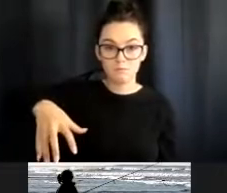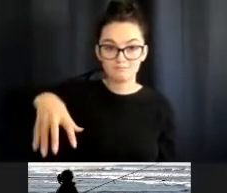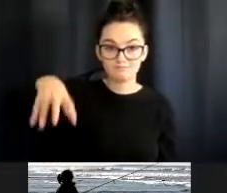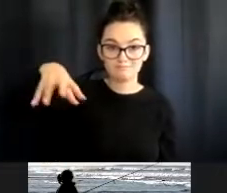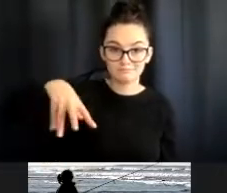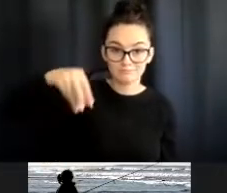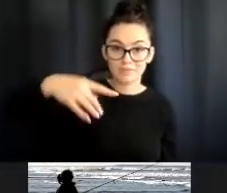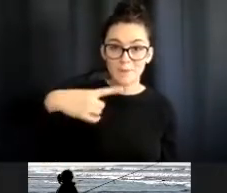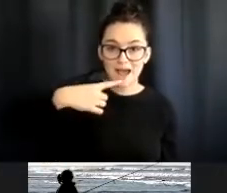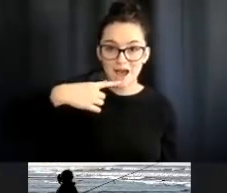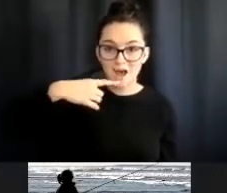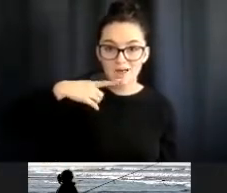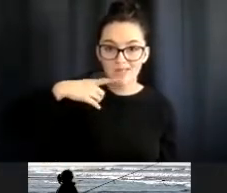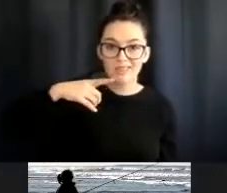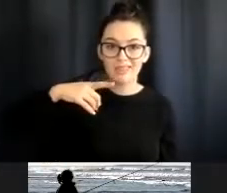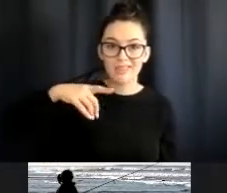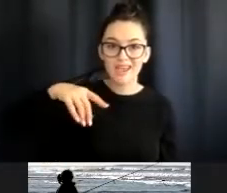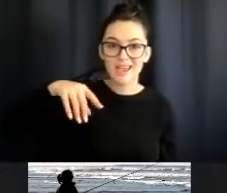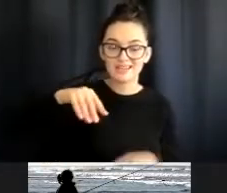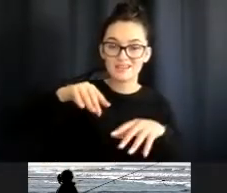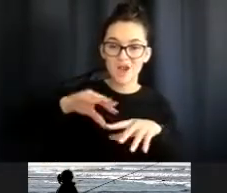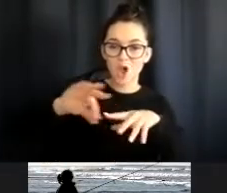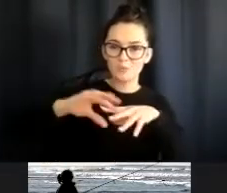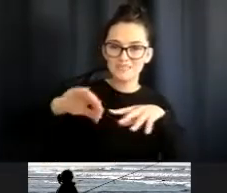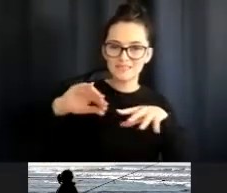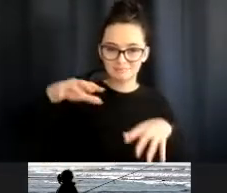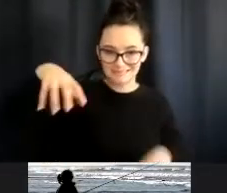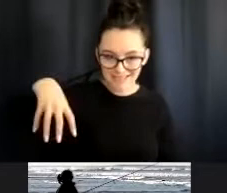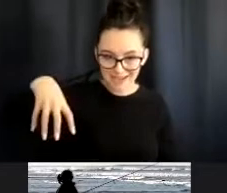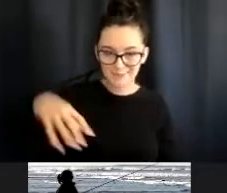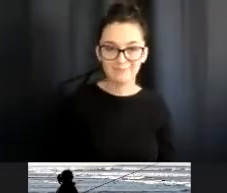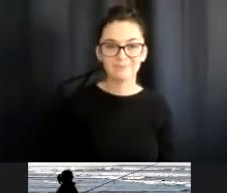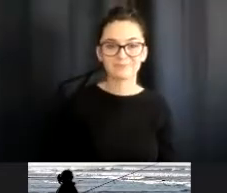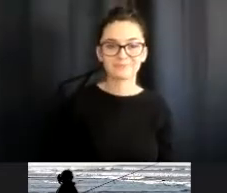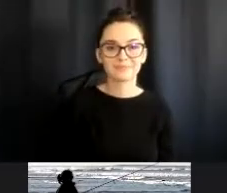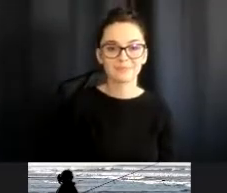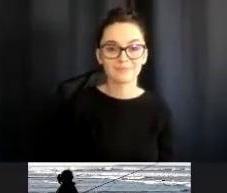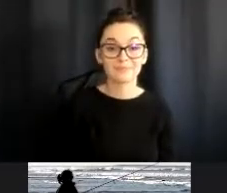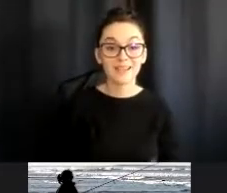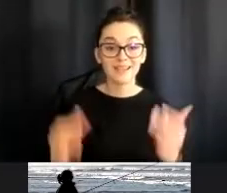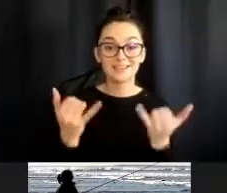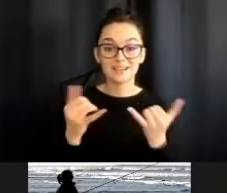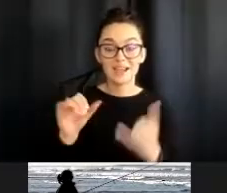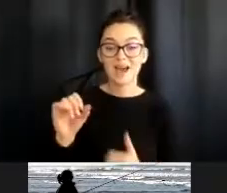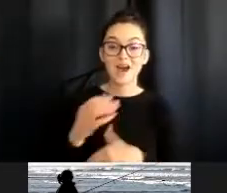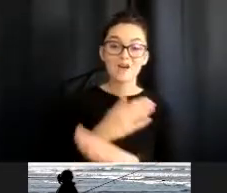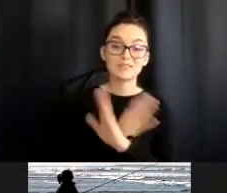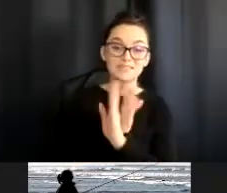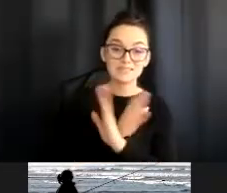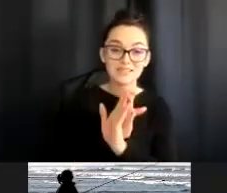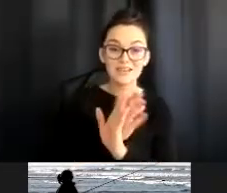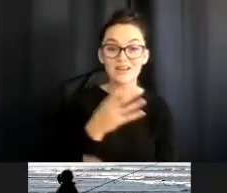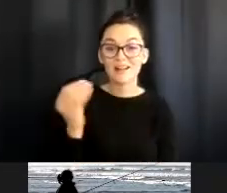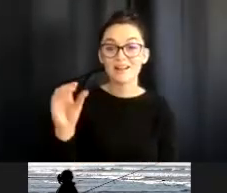down. Okay, polyp and medusa. We are now in our seal, sea lion, and